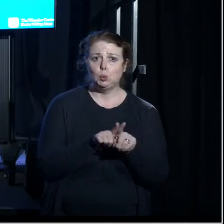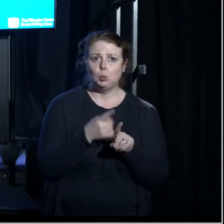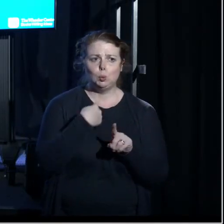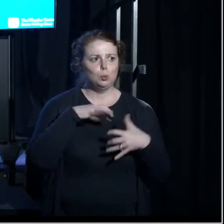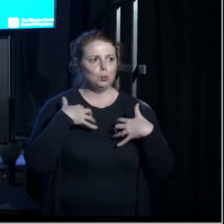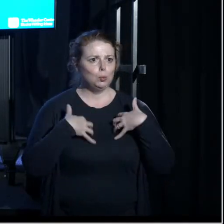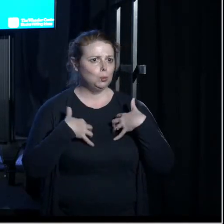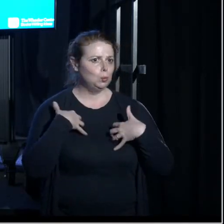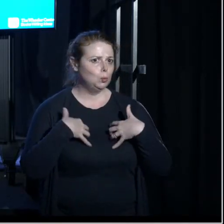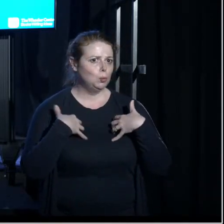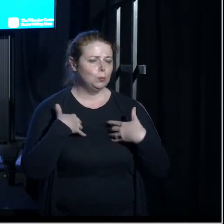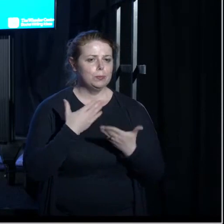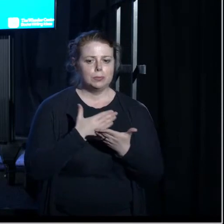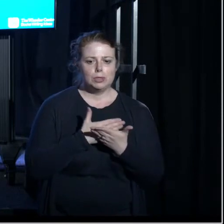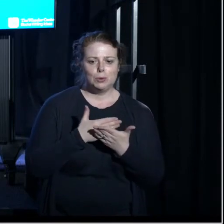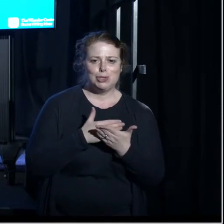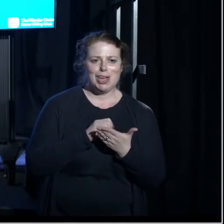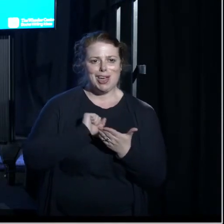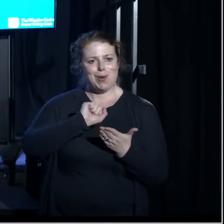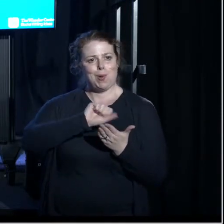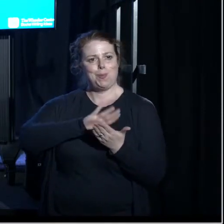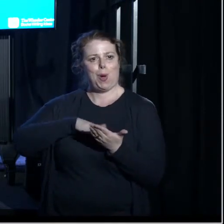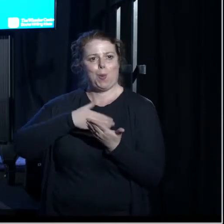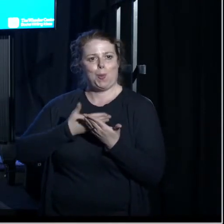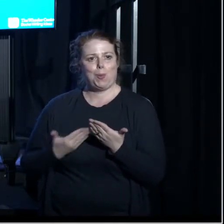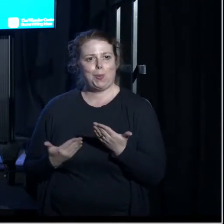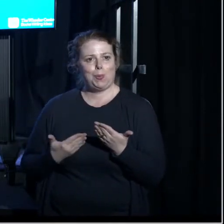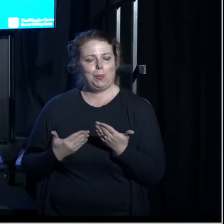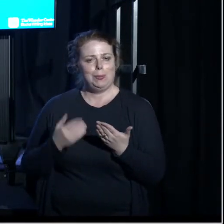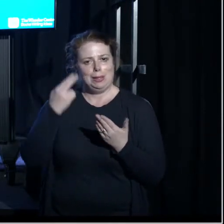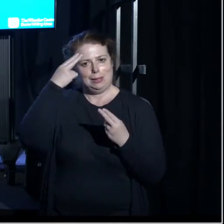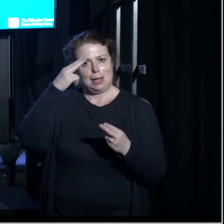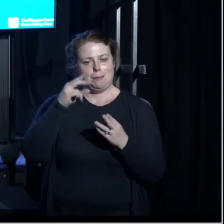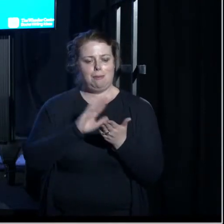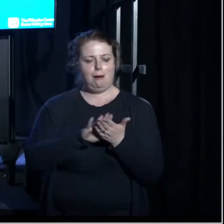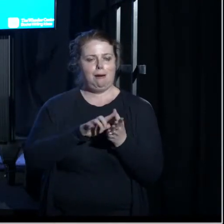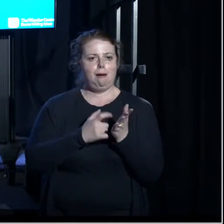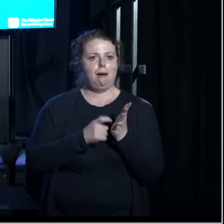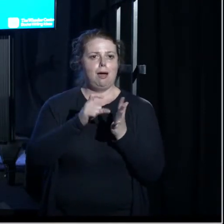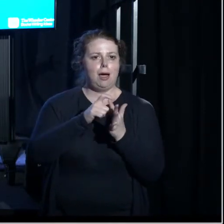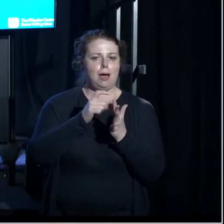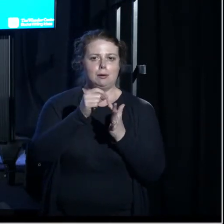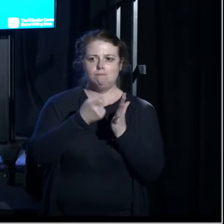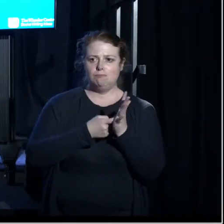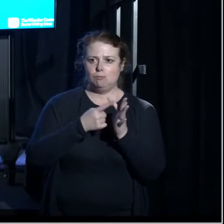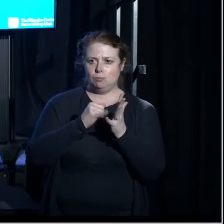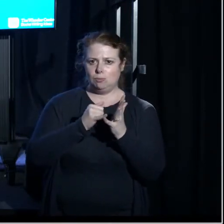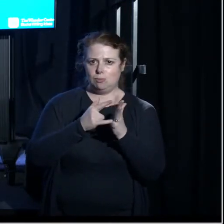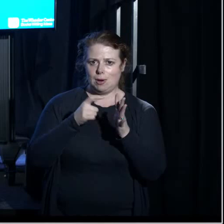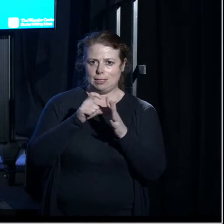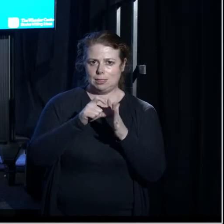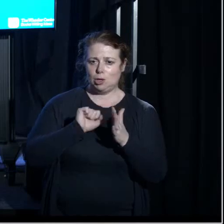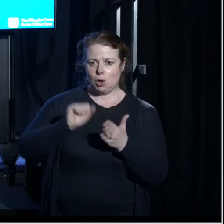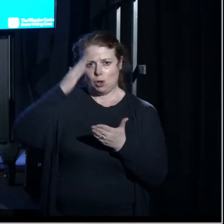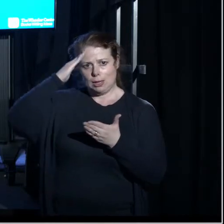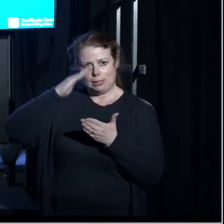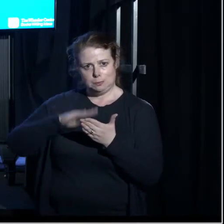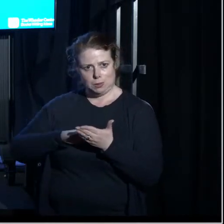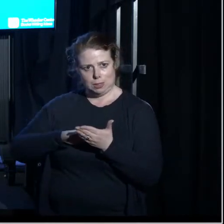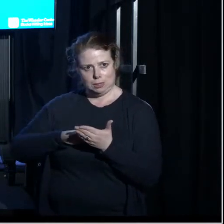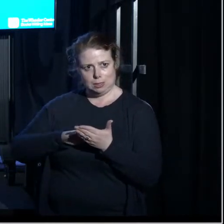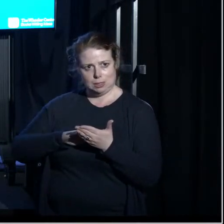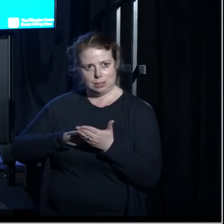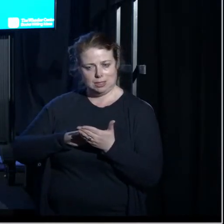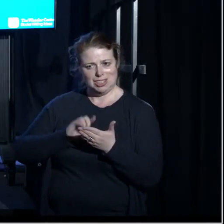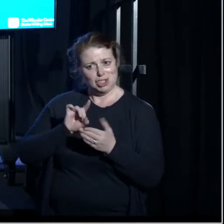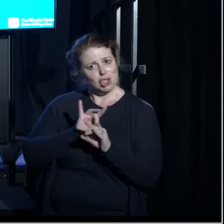to share with you the poem that she's written tonight, Hard Pressed, which is about her experience with, she clarified,